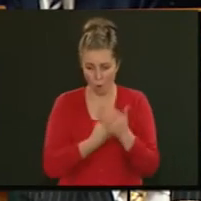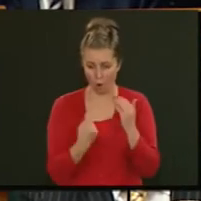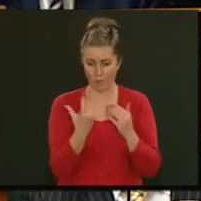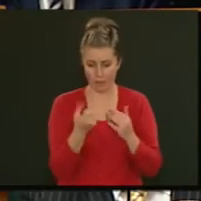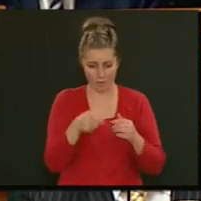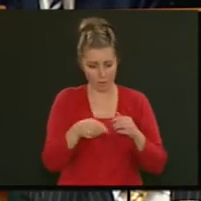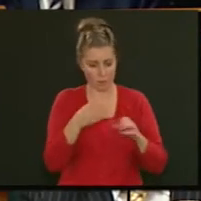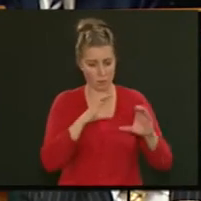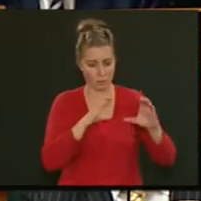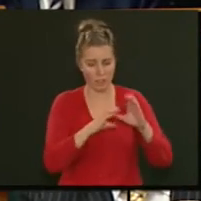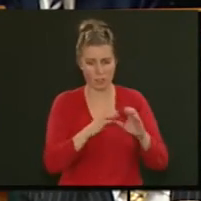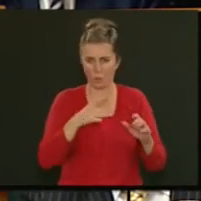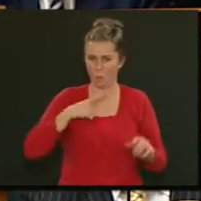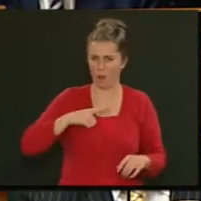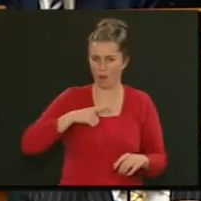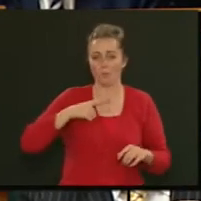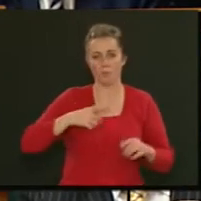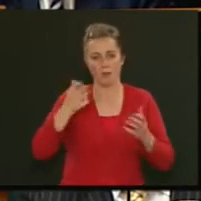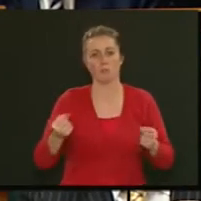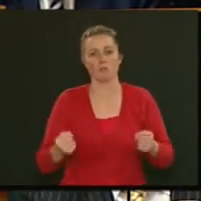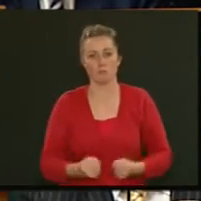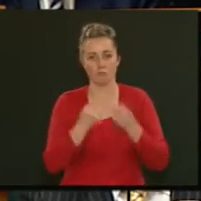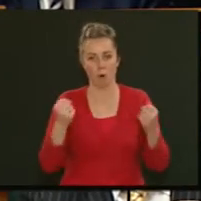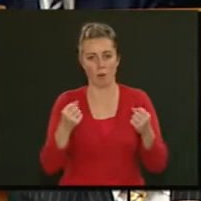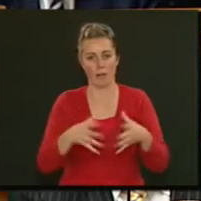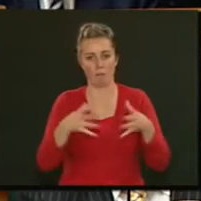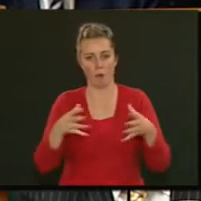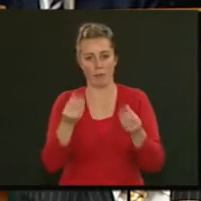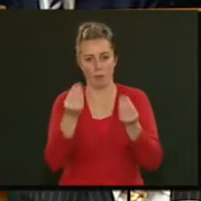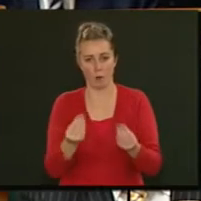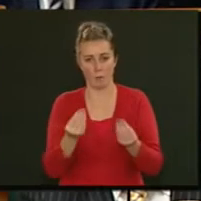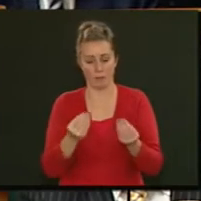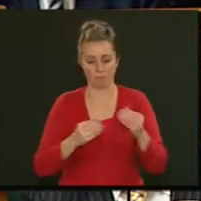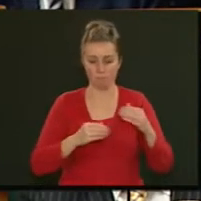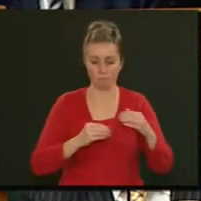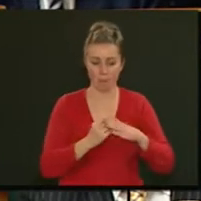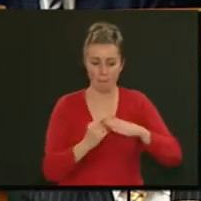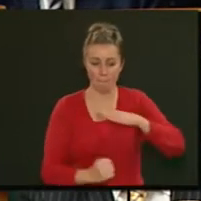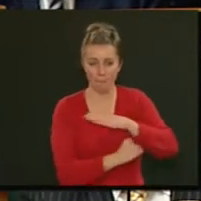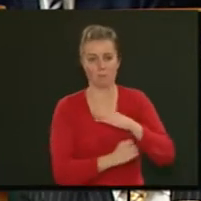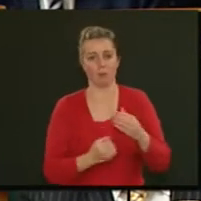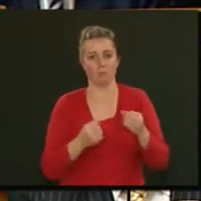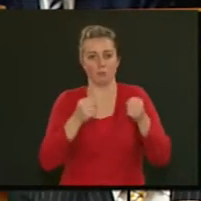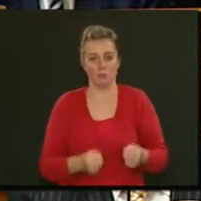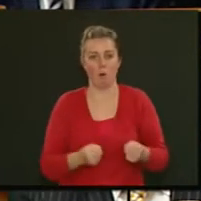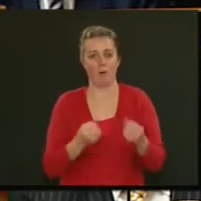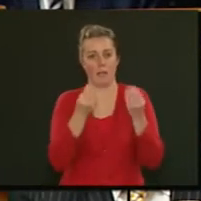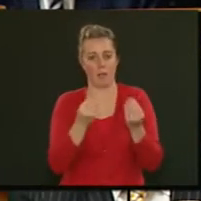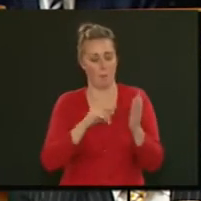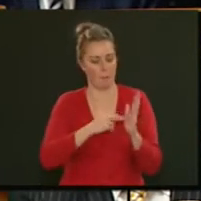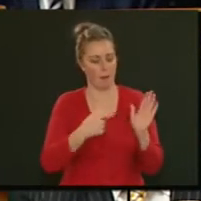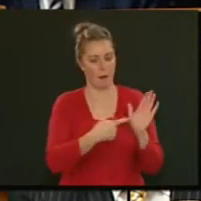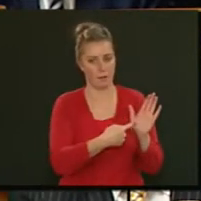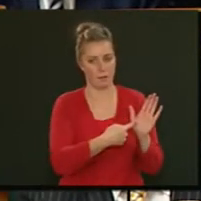conversation is because we have a strong and growing economy built on a strong economic plan.